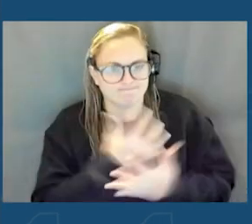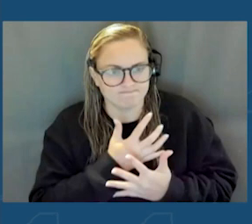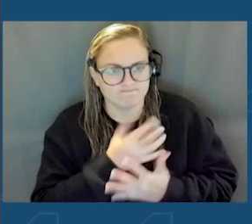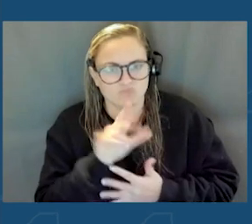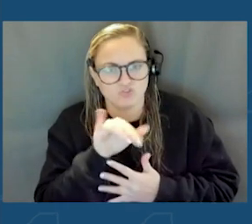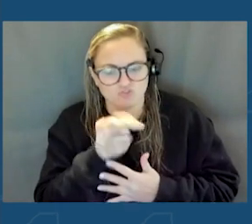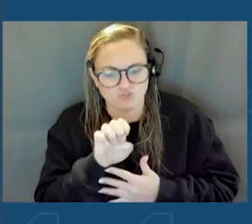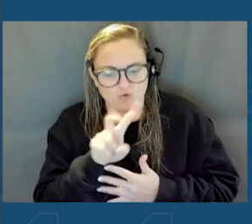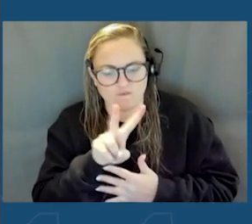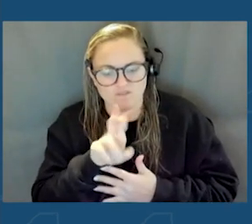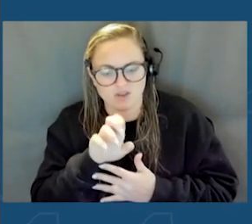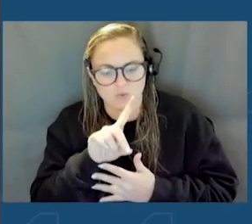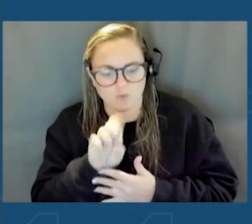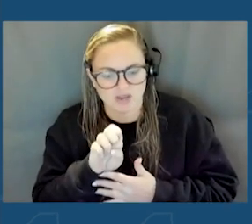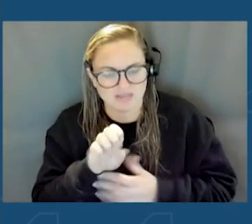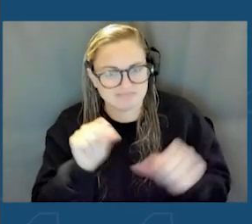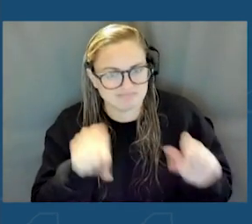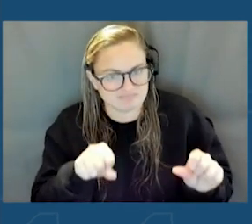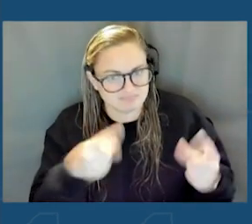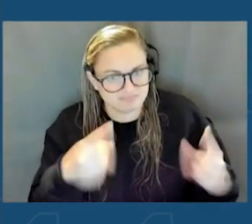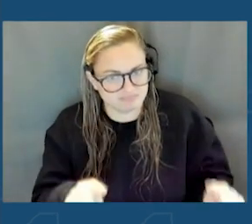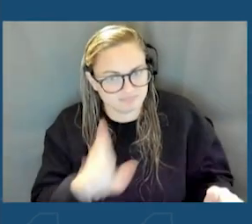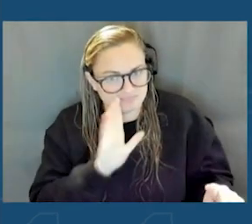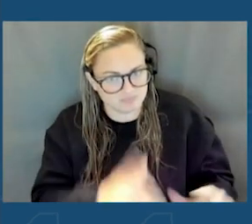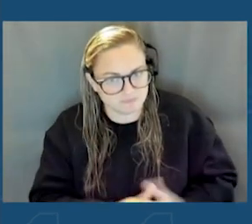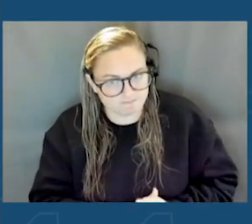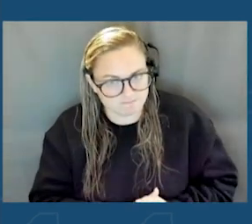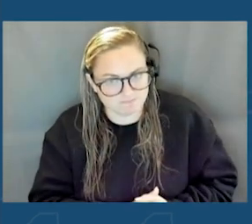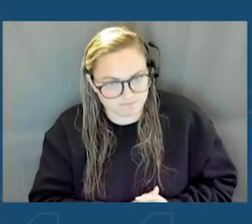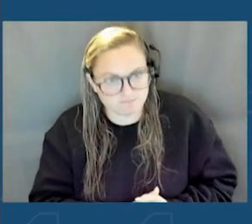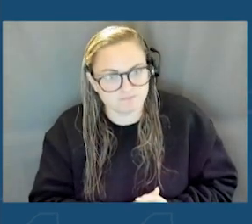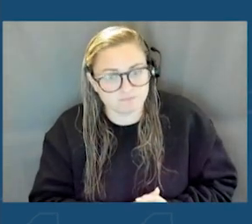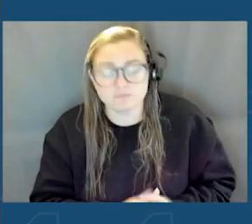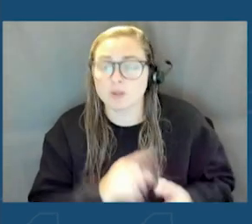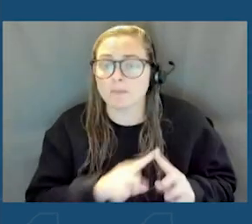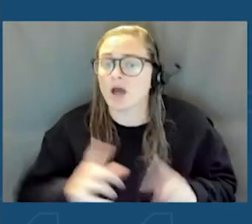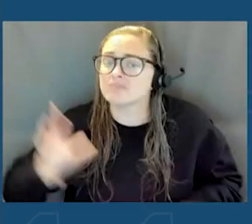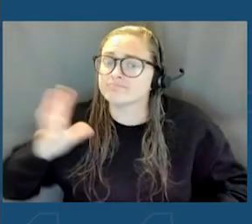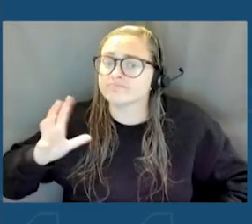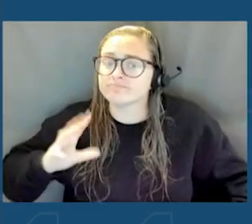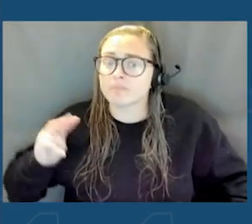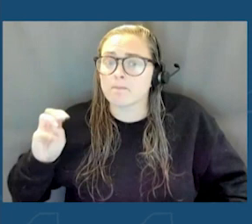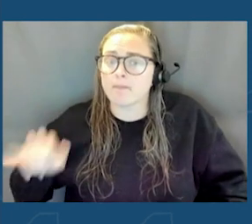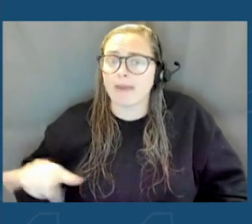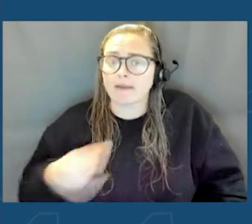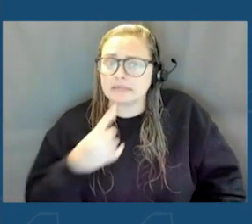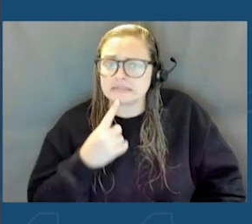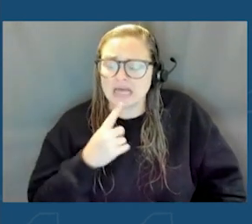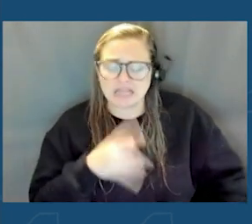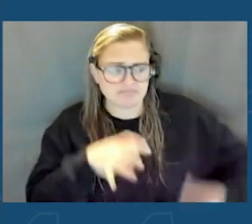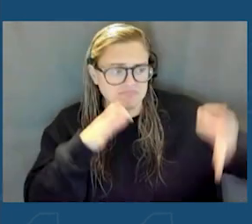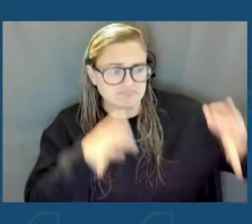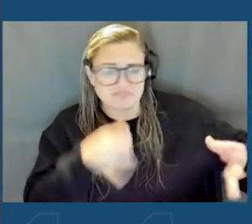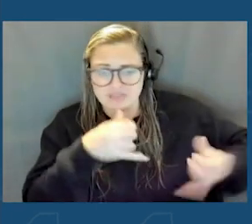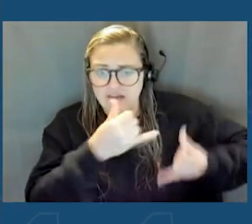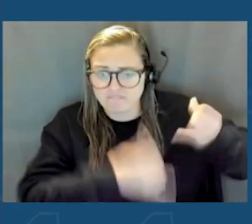Wade is actually near. But back then I said, while this decision is not final,